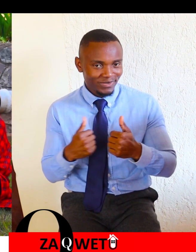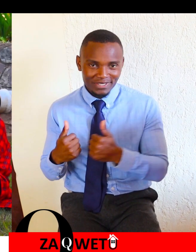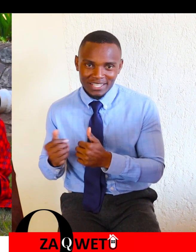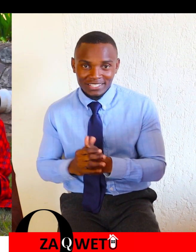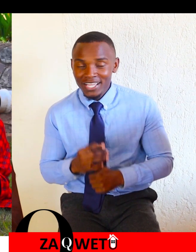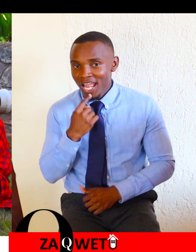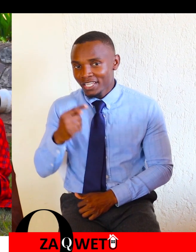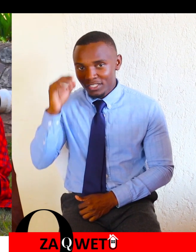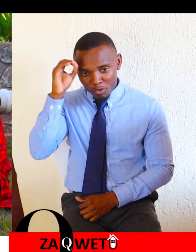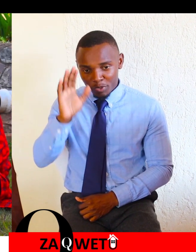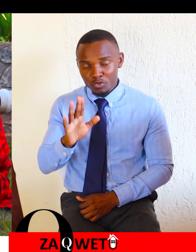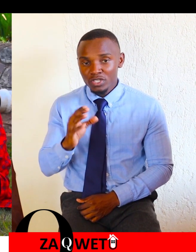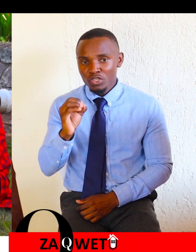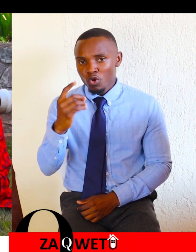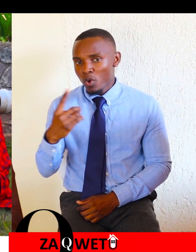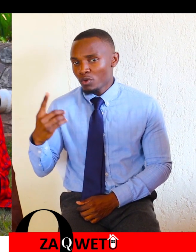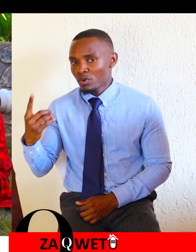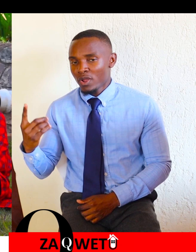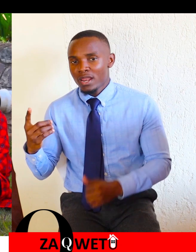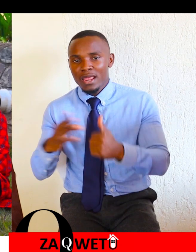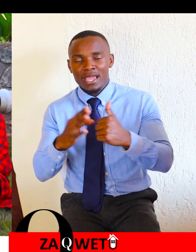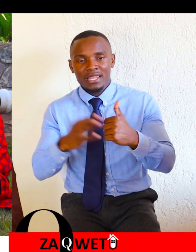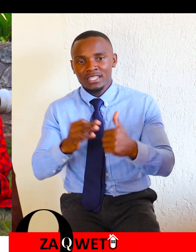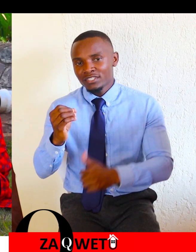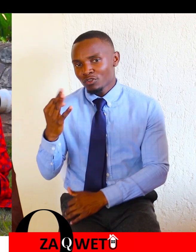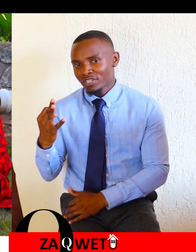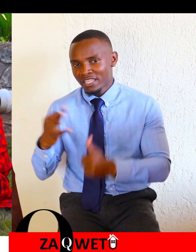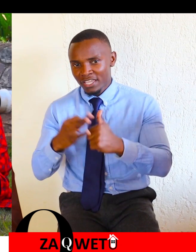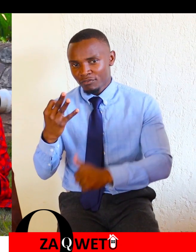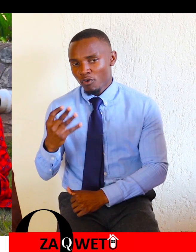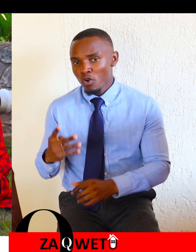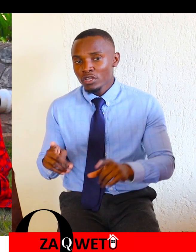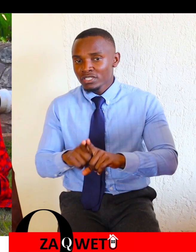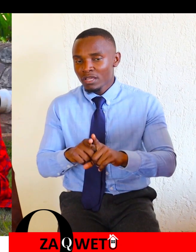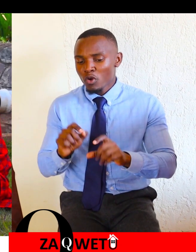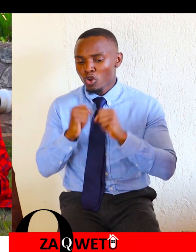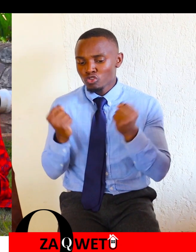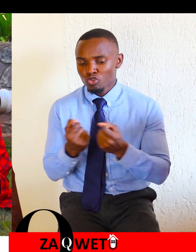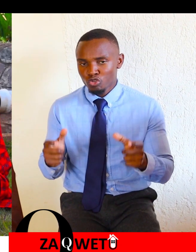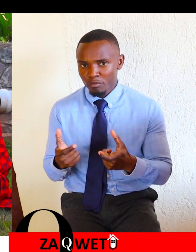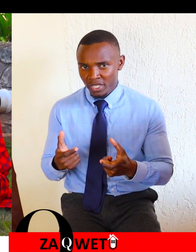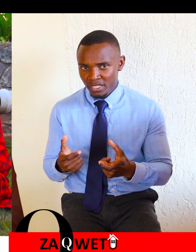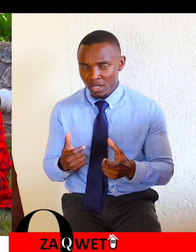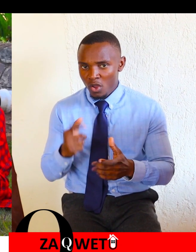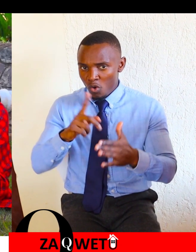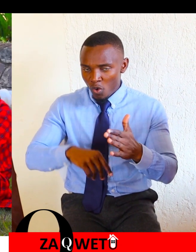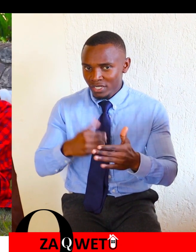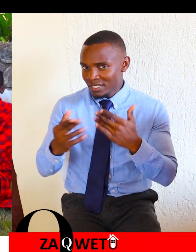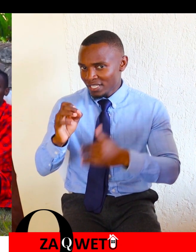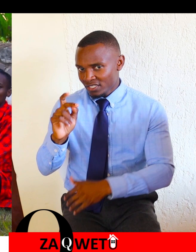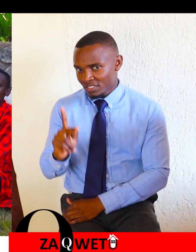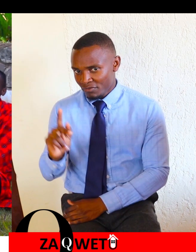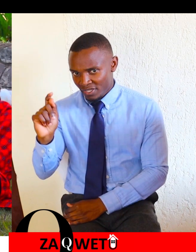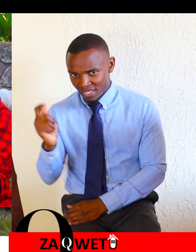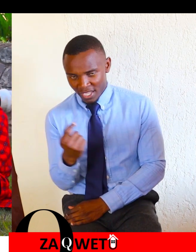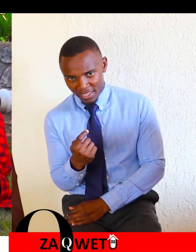pia kitatadisha. Maoni gani? Tuambie maoni gani kwenye 0111980384. Pia you can catch us on our social media